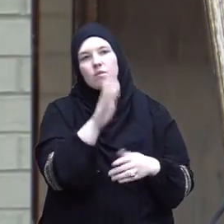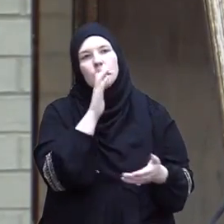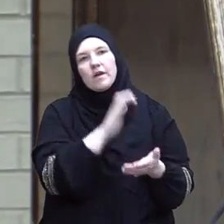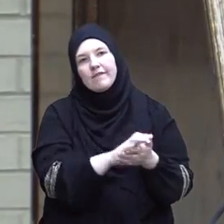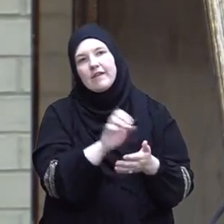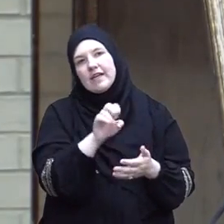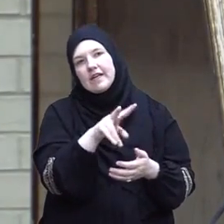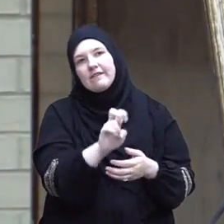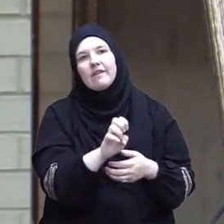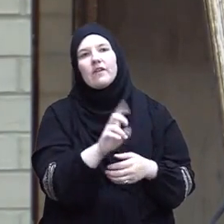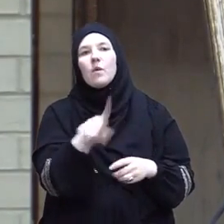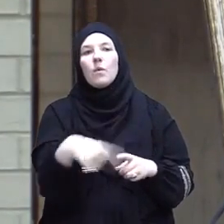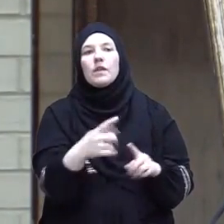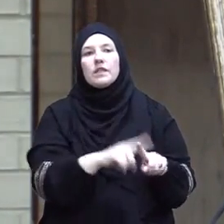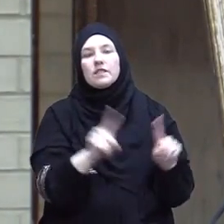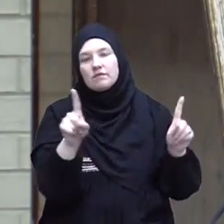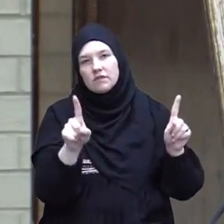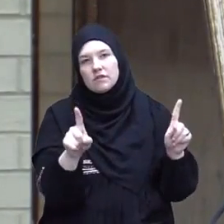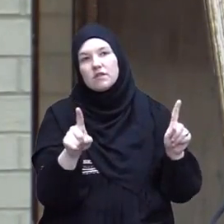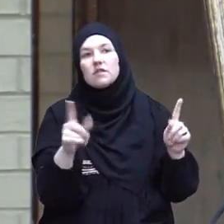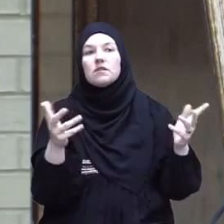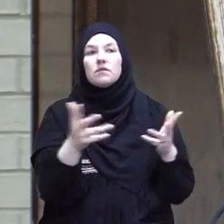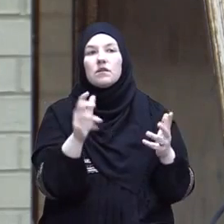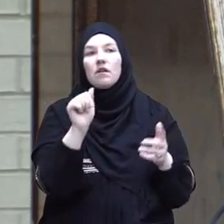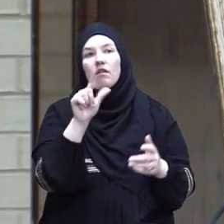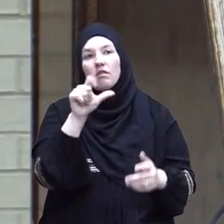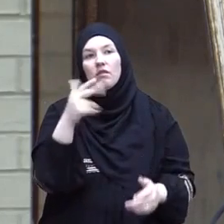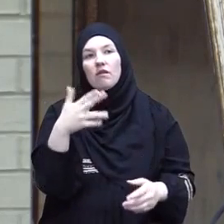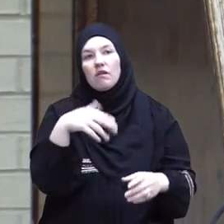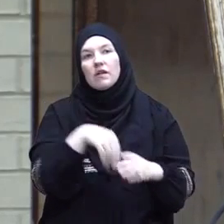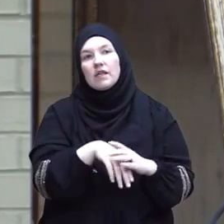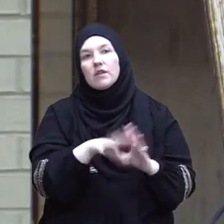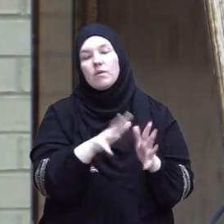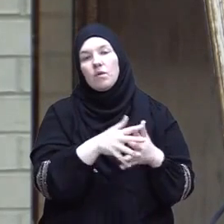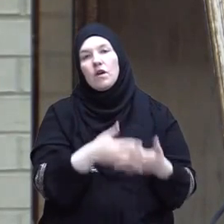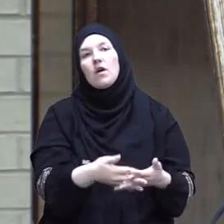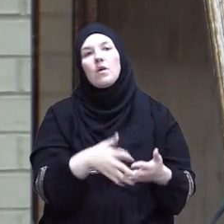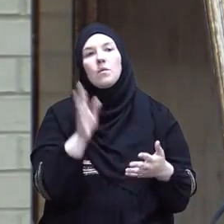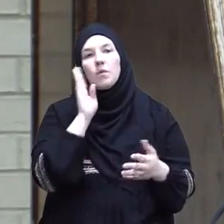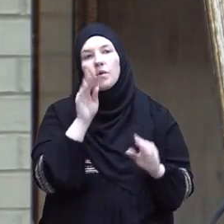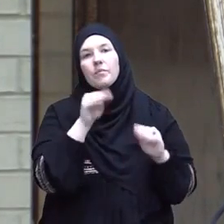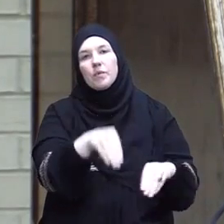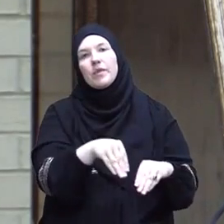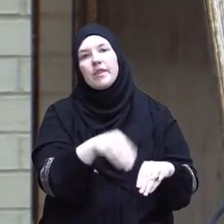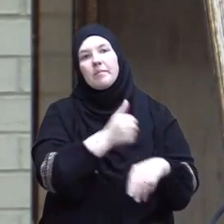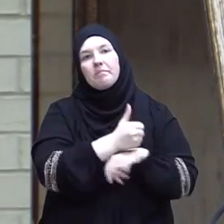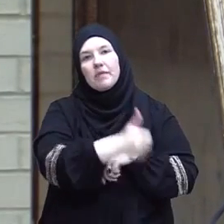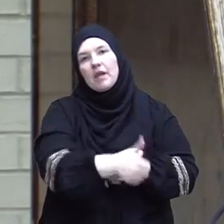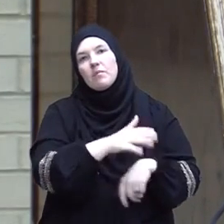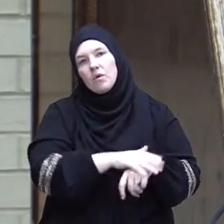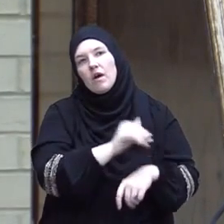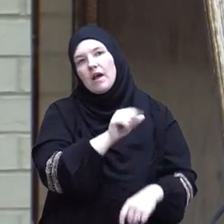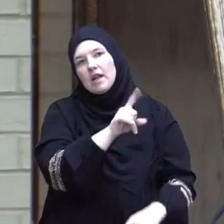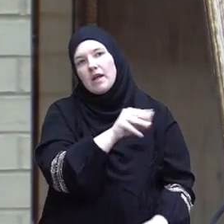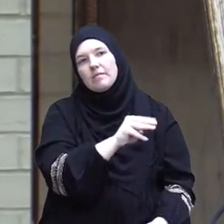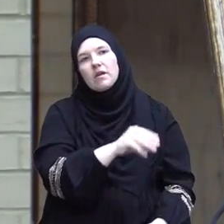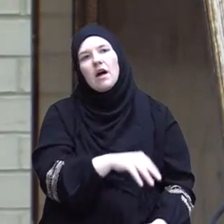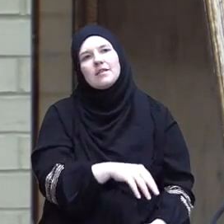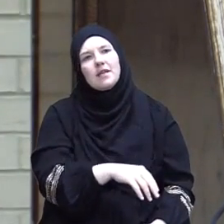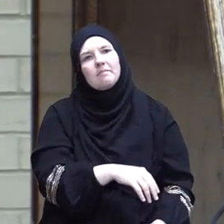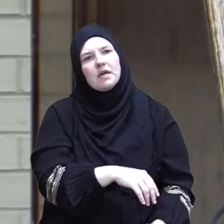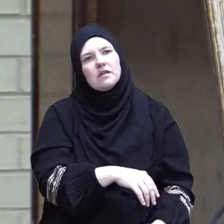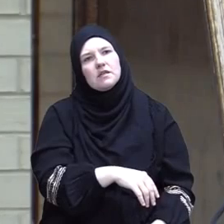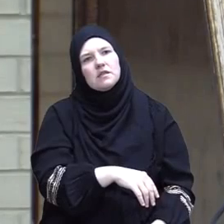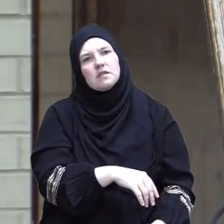wife the only difference is Allah in the Quran will put the blame on Adam in particular